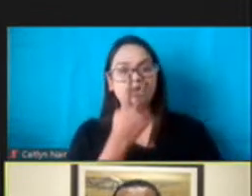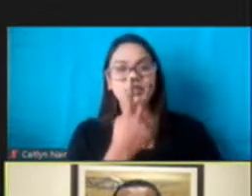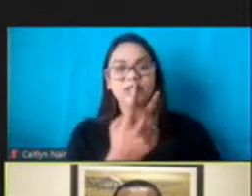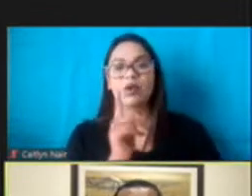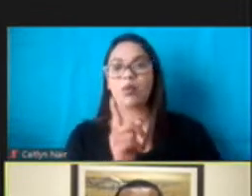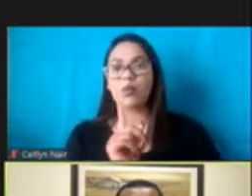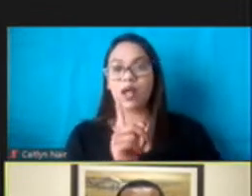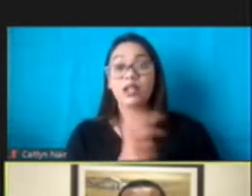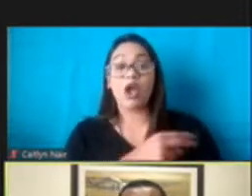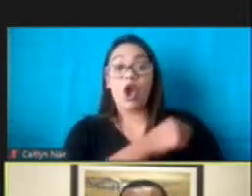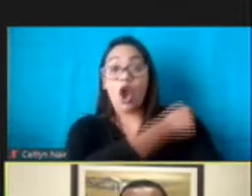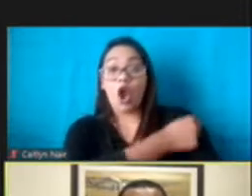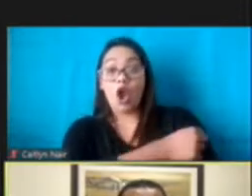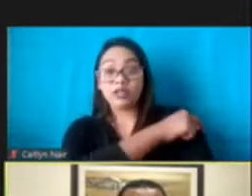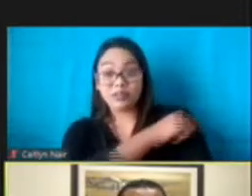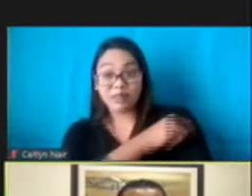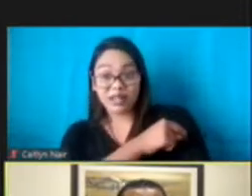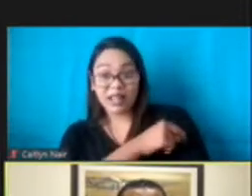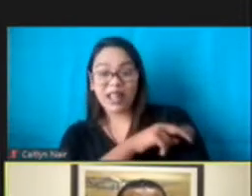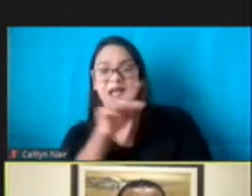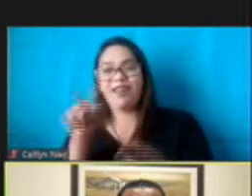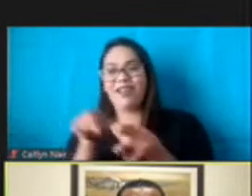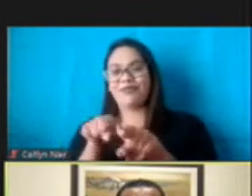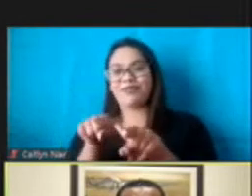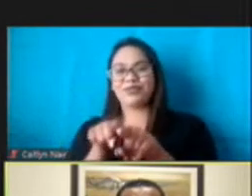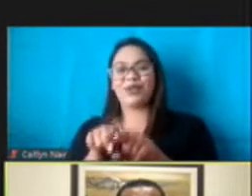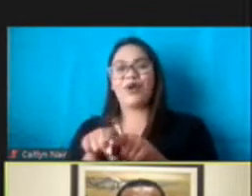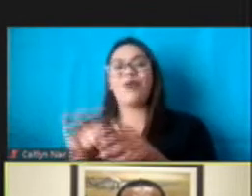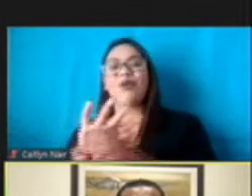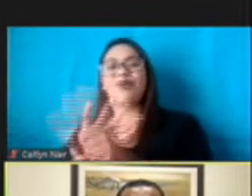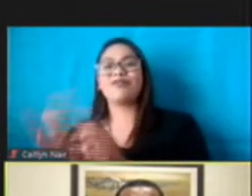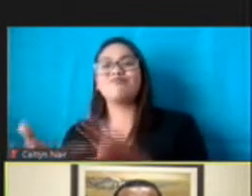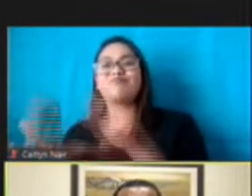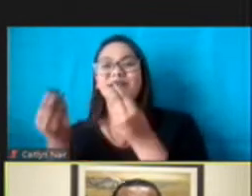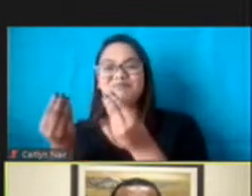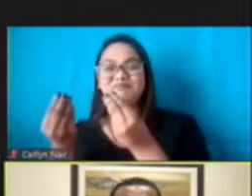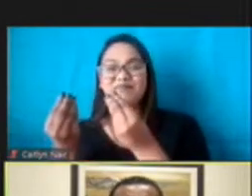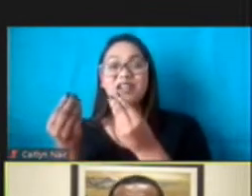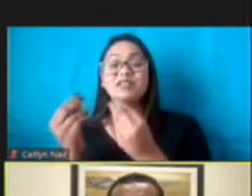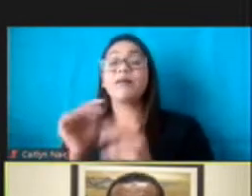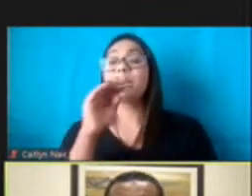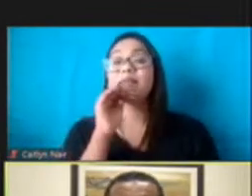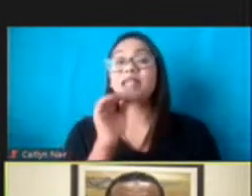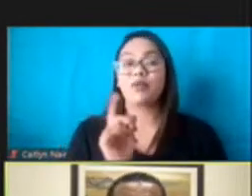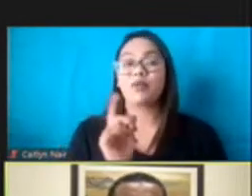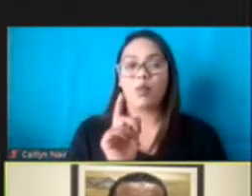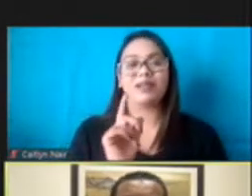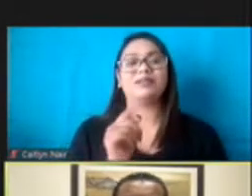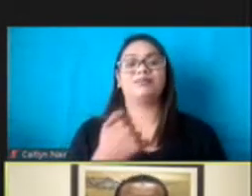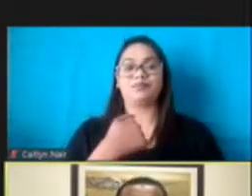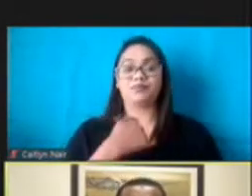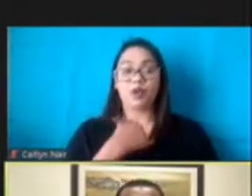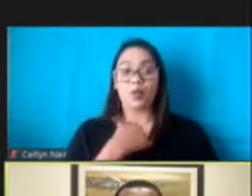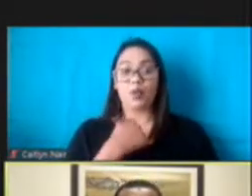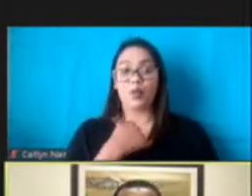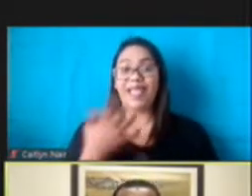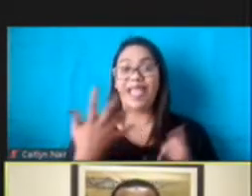between hospitalization and cases. So what does it mean for our readiness? We got a